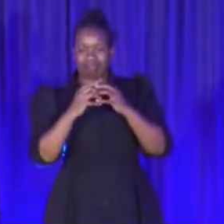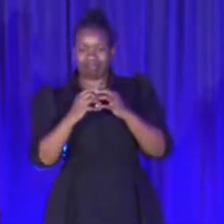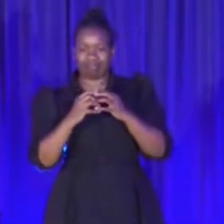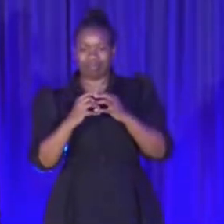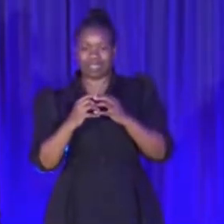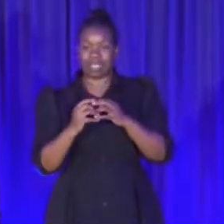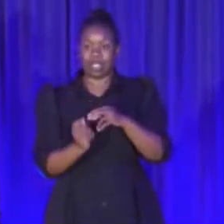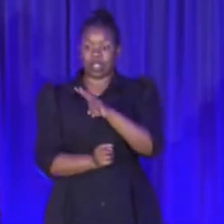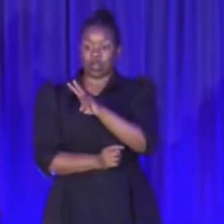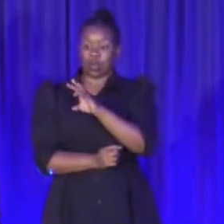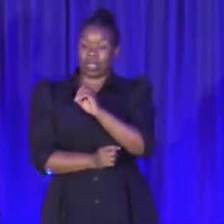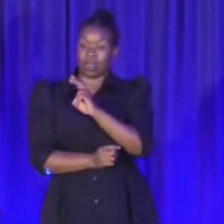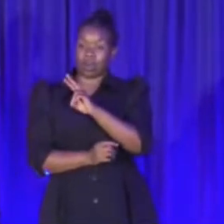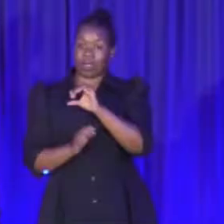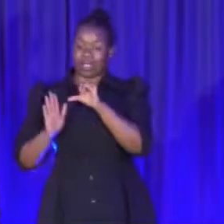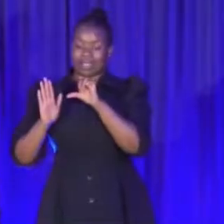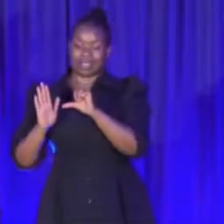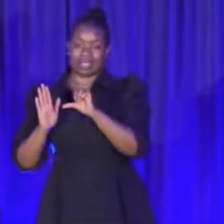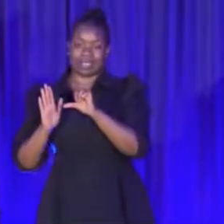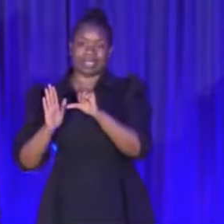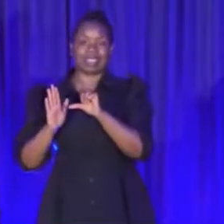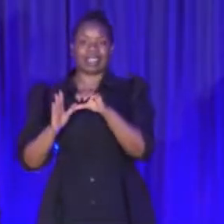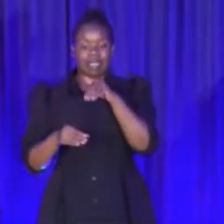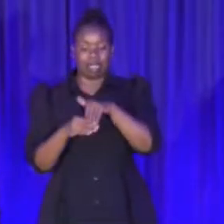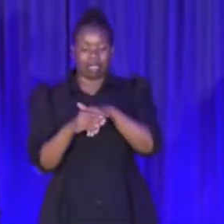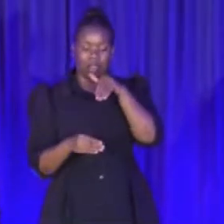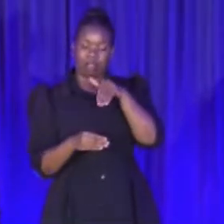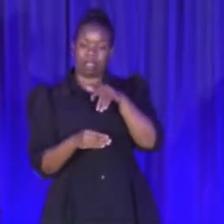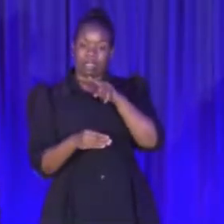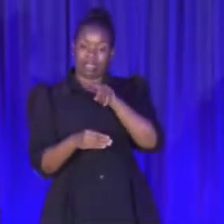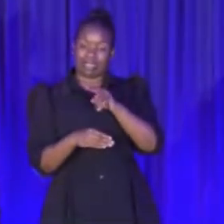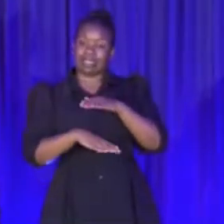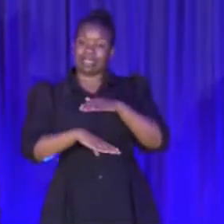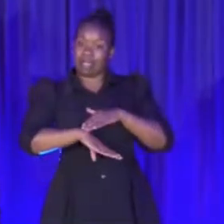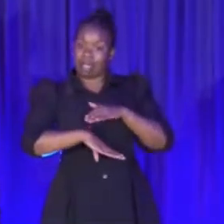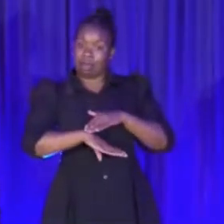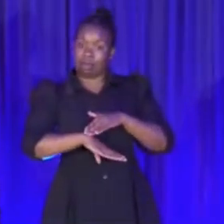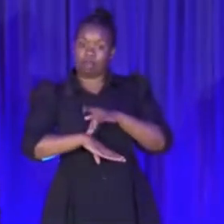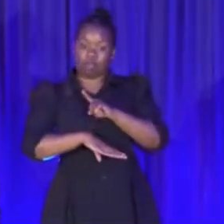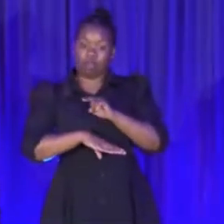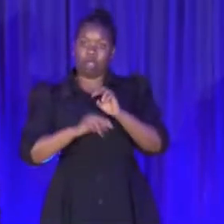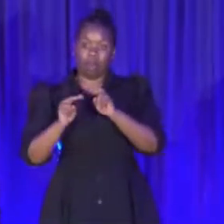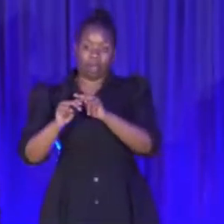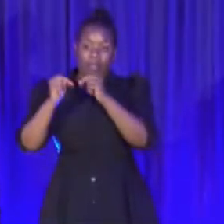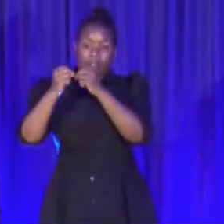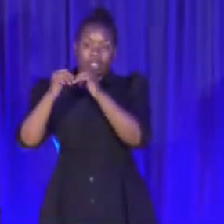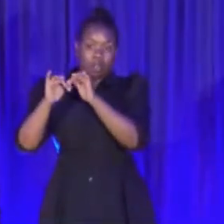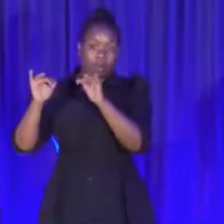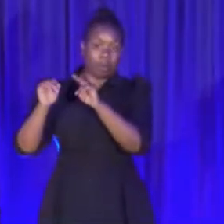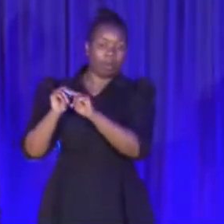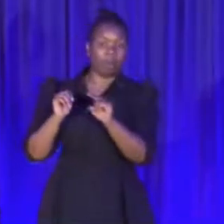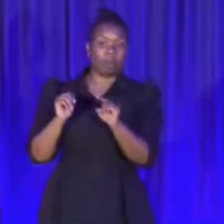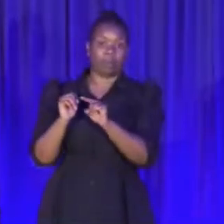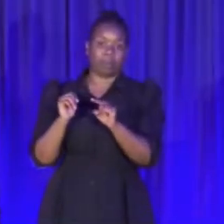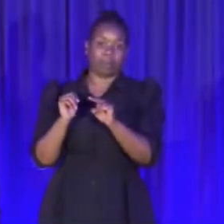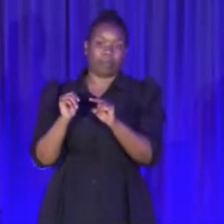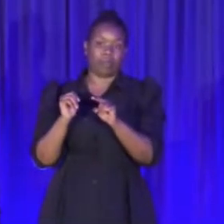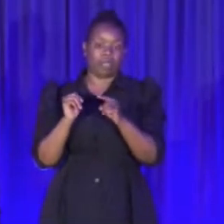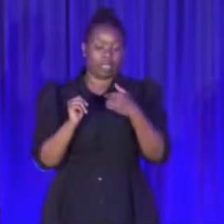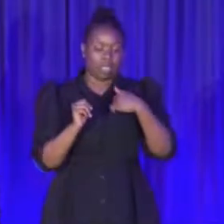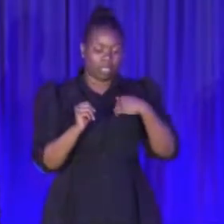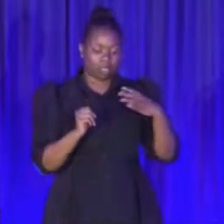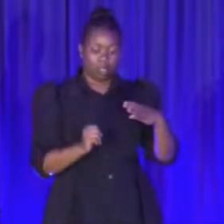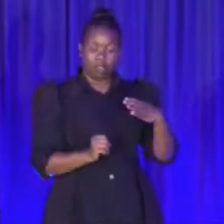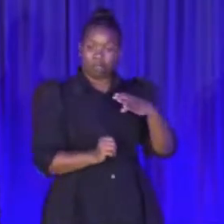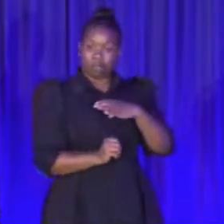The 2026 elections are such a moment for our nation. As the Electoral Commission of South Africa,